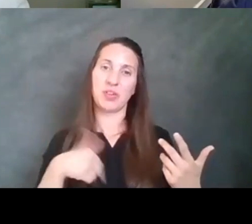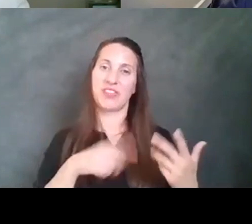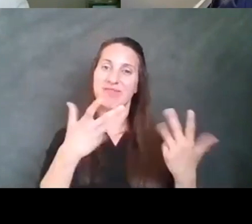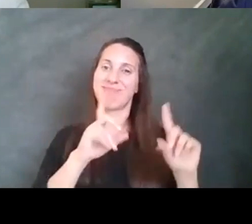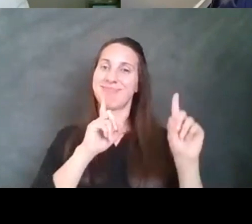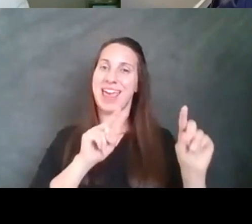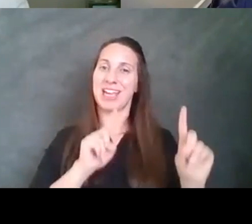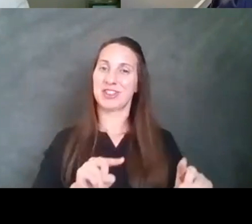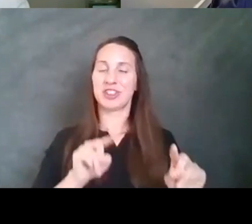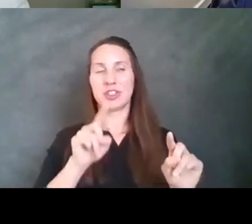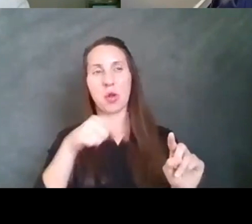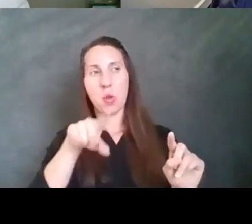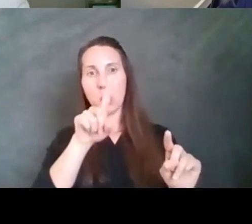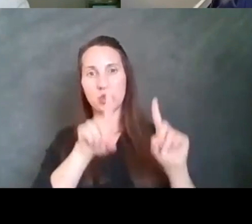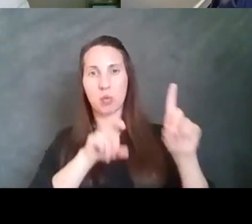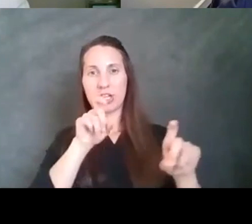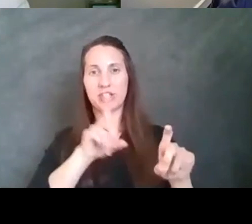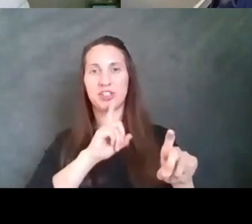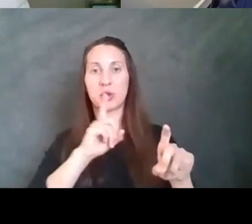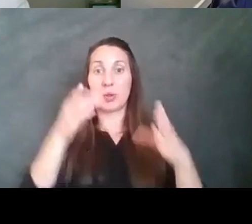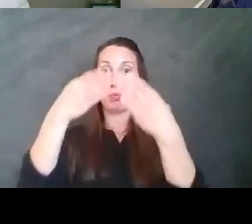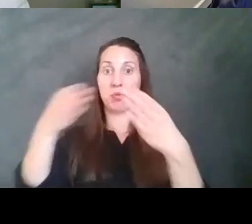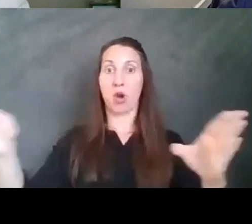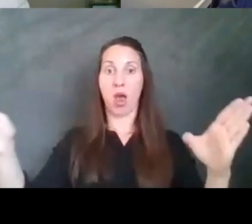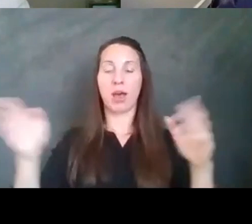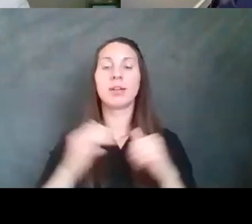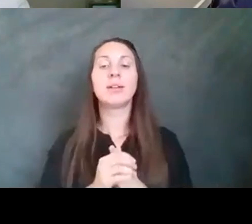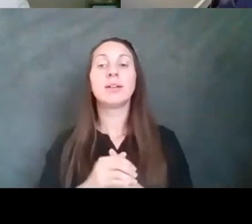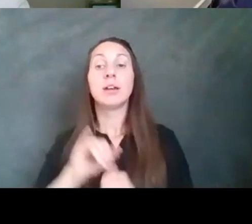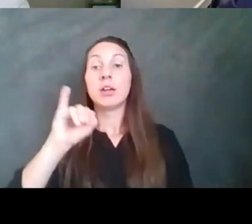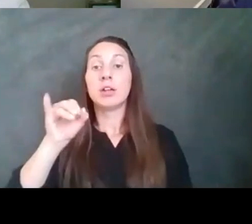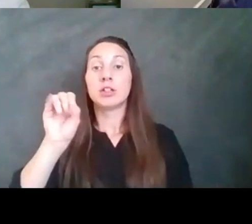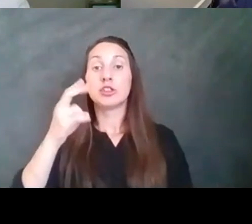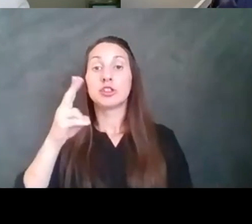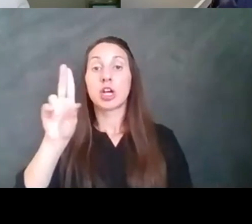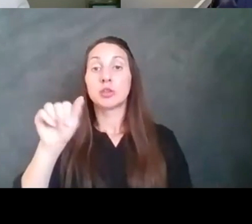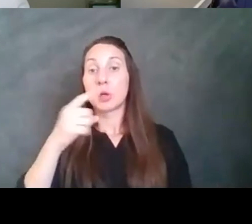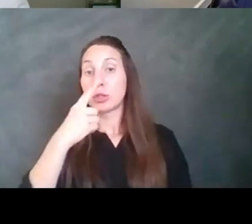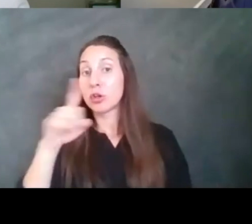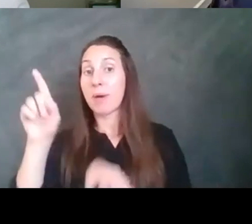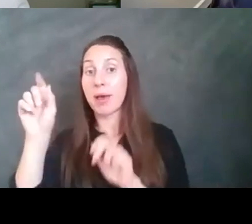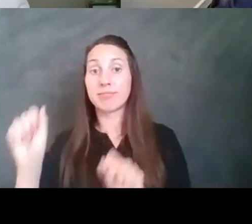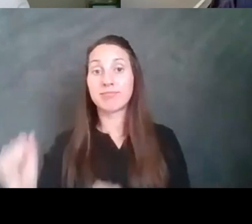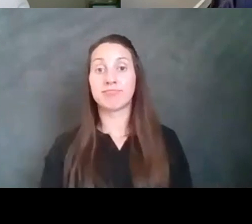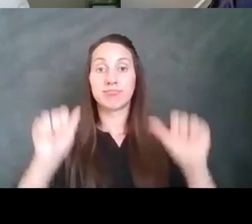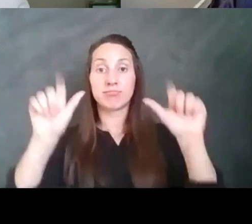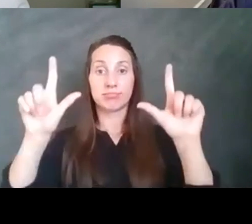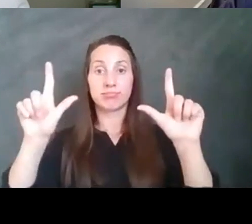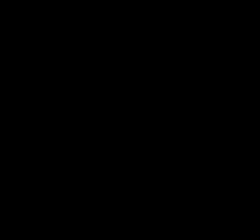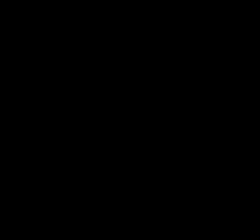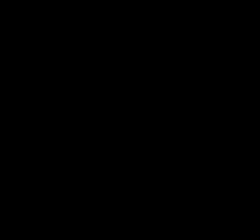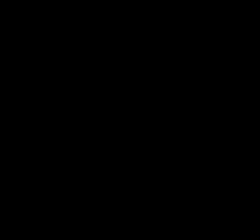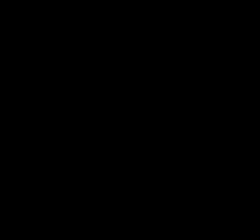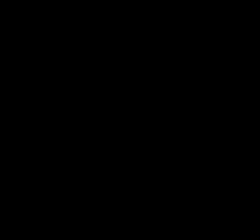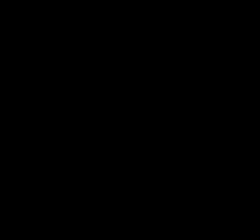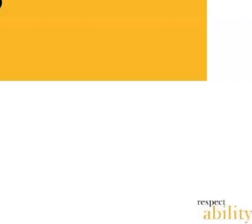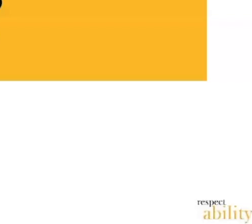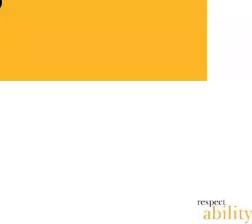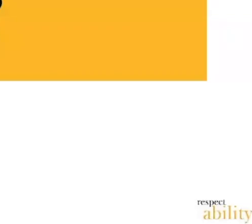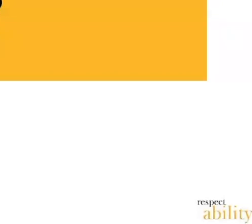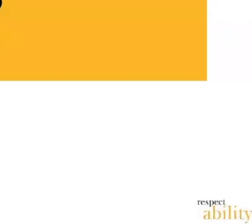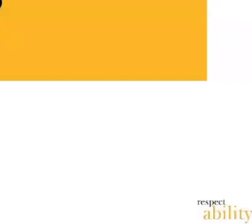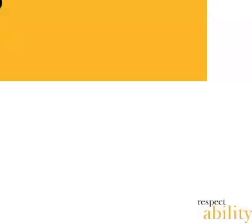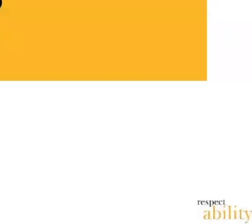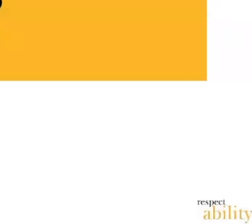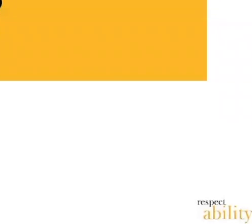broad audience. So now, Joshua, if you can bring the presentation back up. I want to thank our